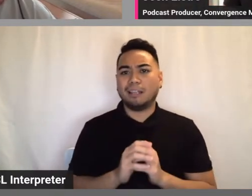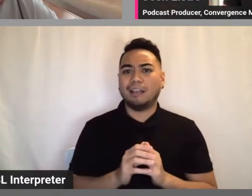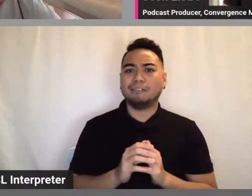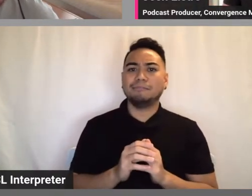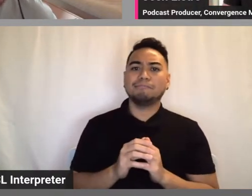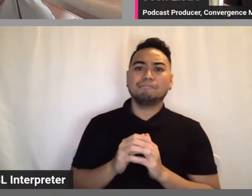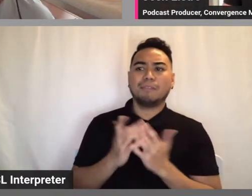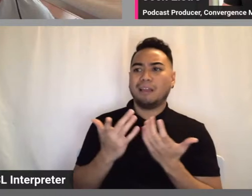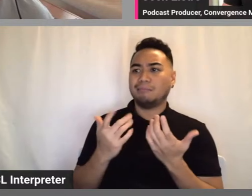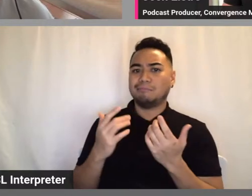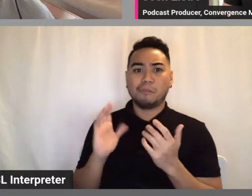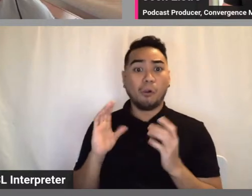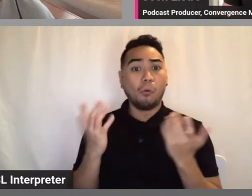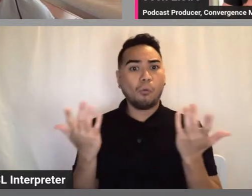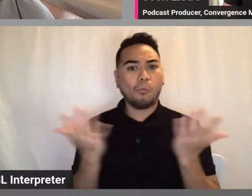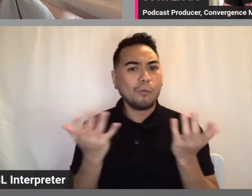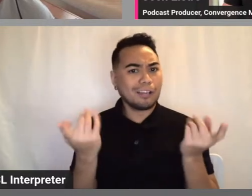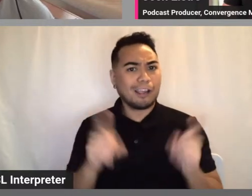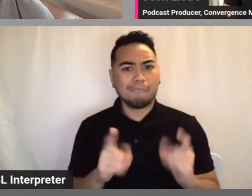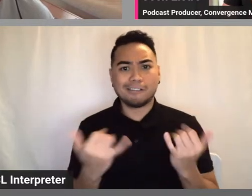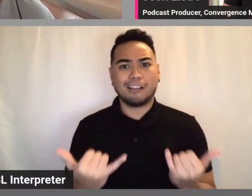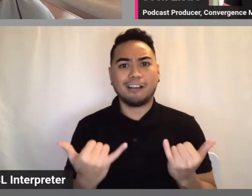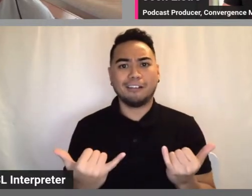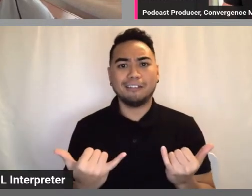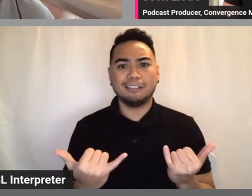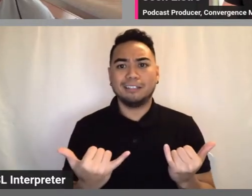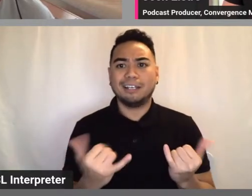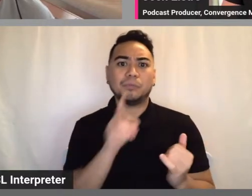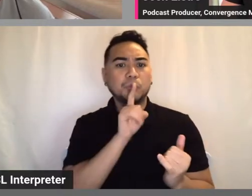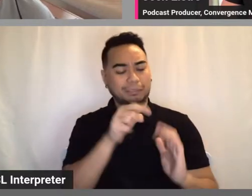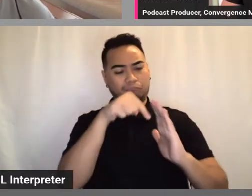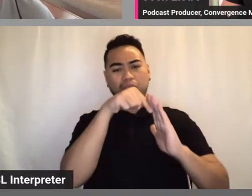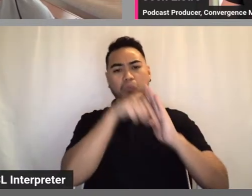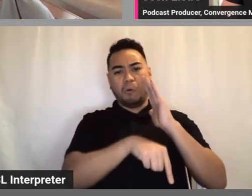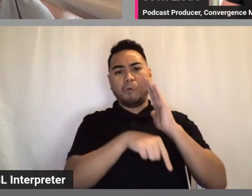about, and give a lot more detail and ideas.